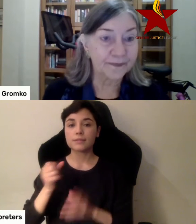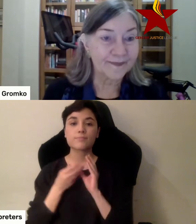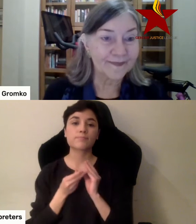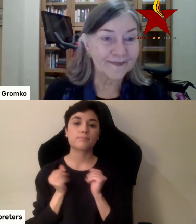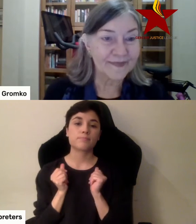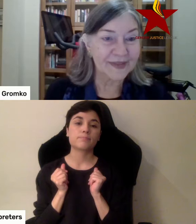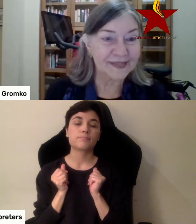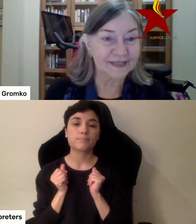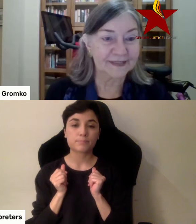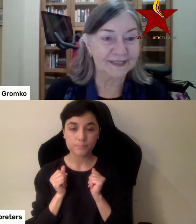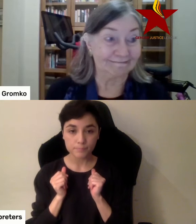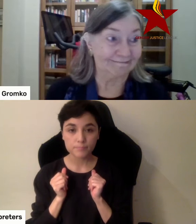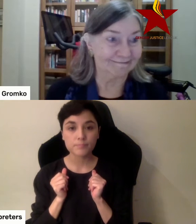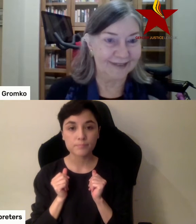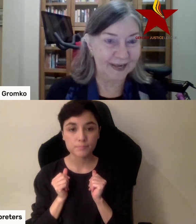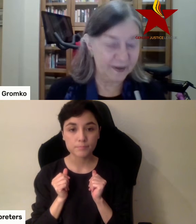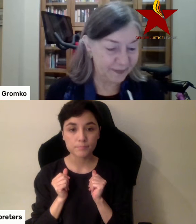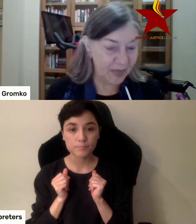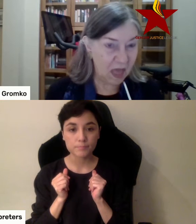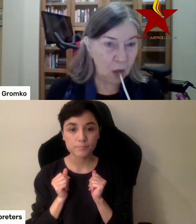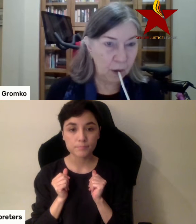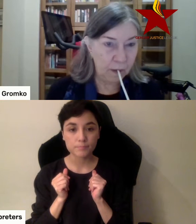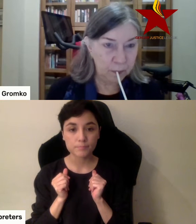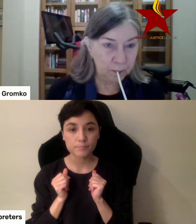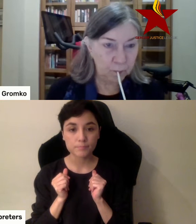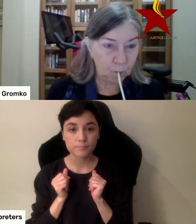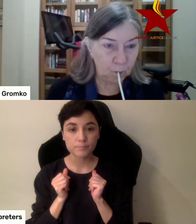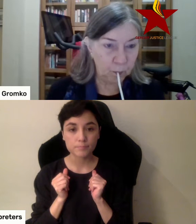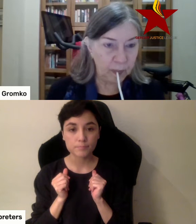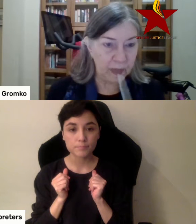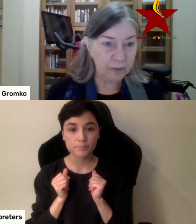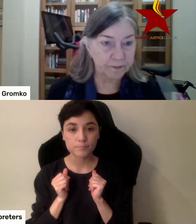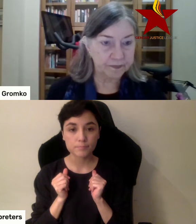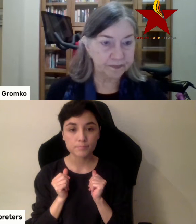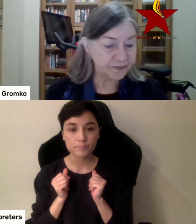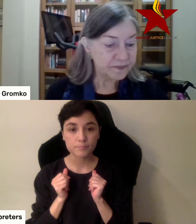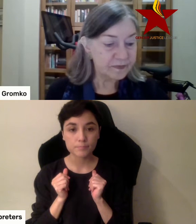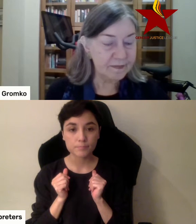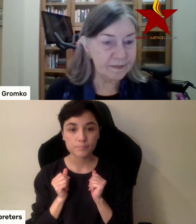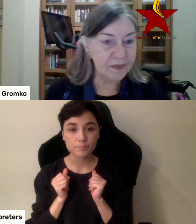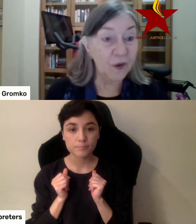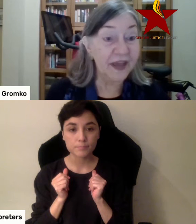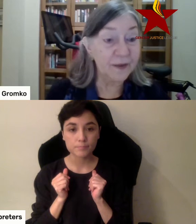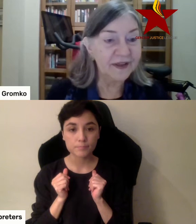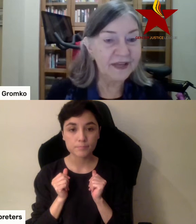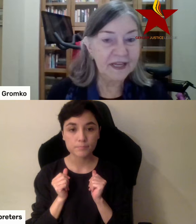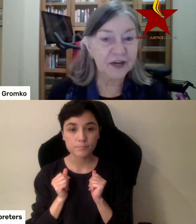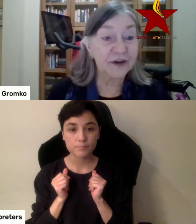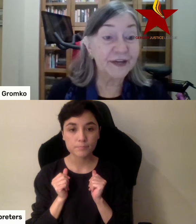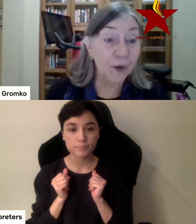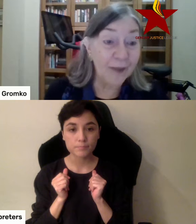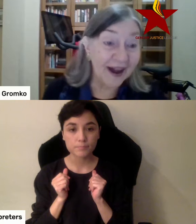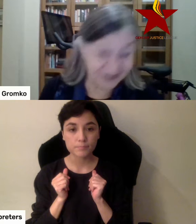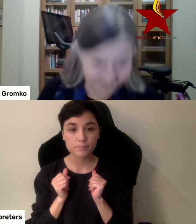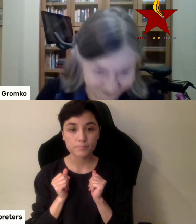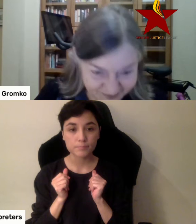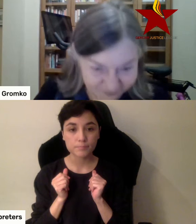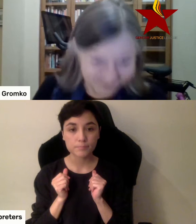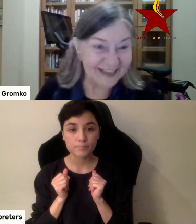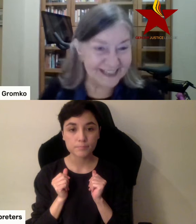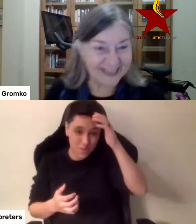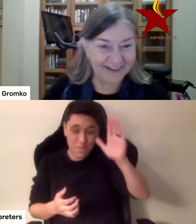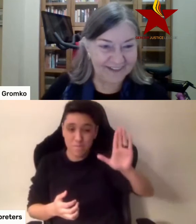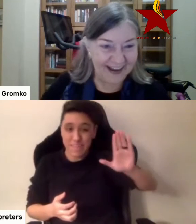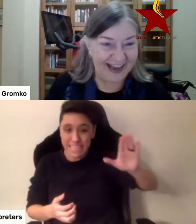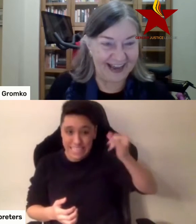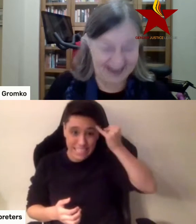hurting. Great. That's I want to hear super, I want to hear Donald Trump's regimen. right? Okay, here you go, Patrick. This is